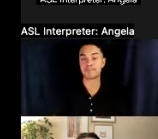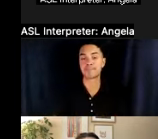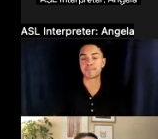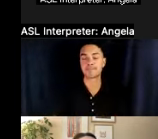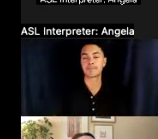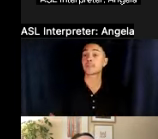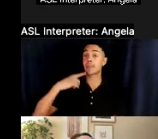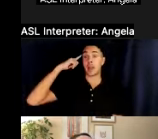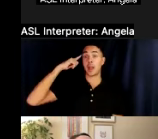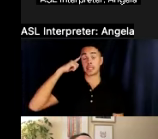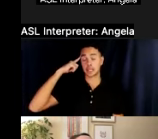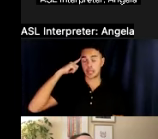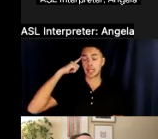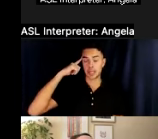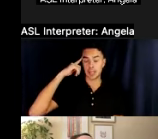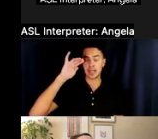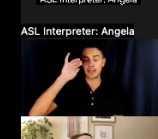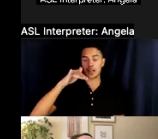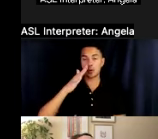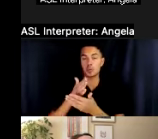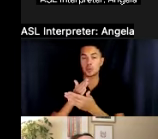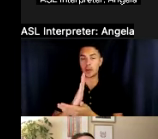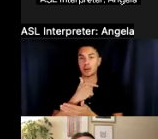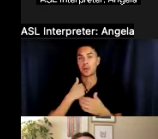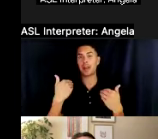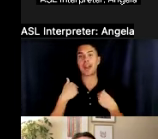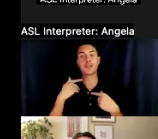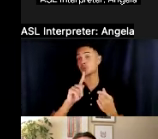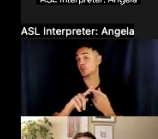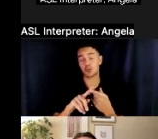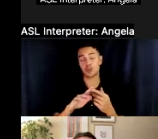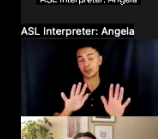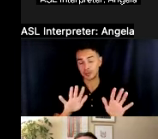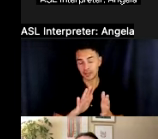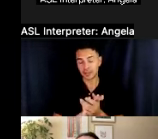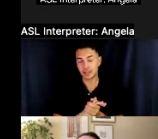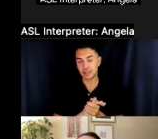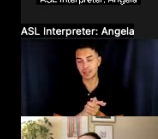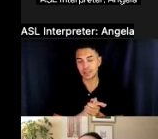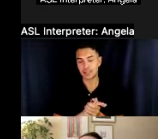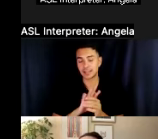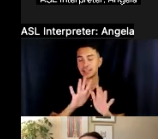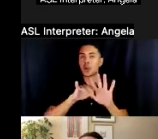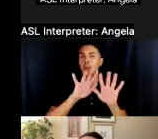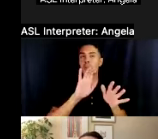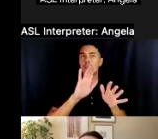I was thinking about the right that we have to not be or to be taken